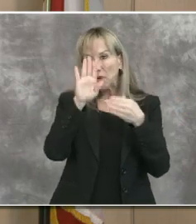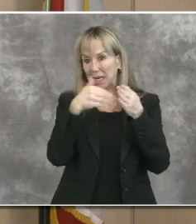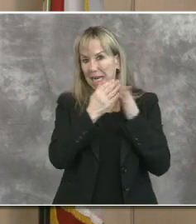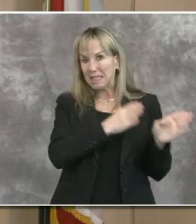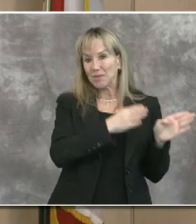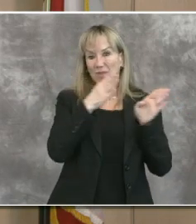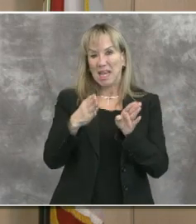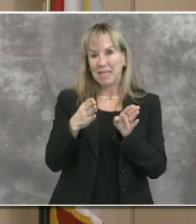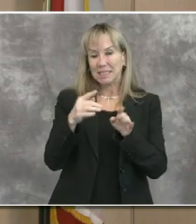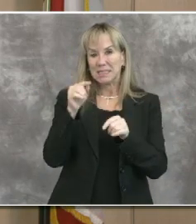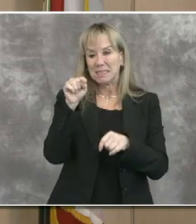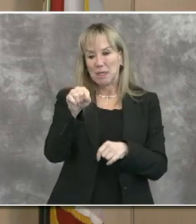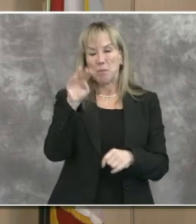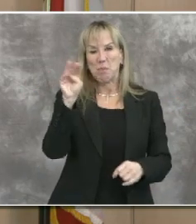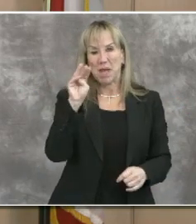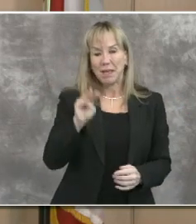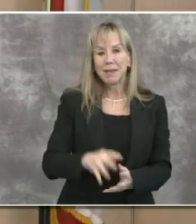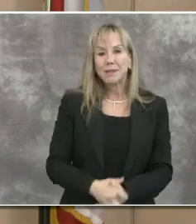Monday.